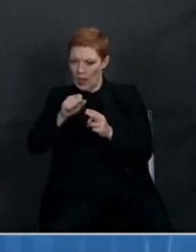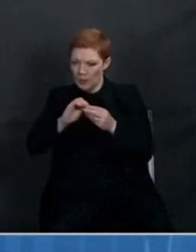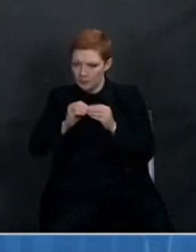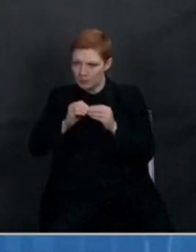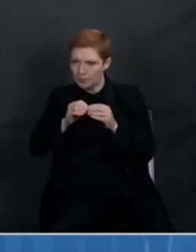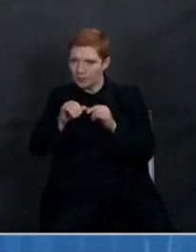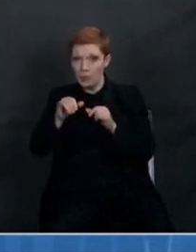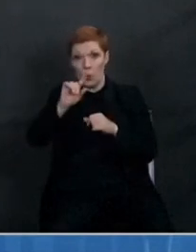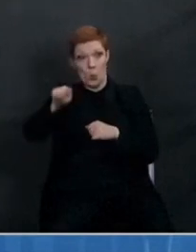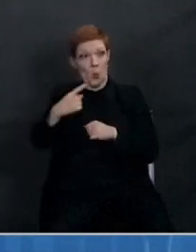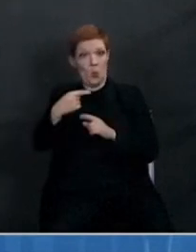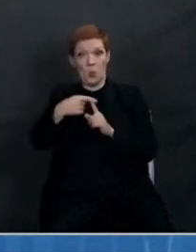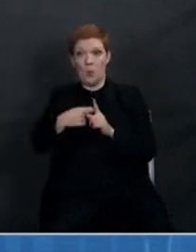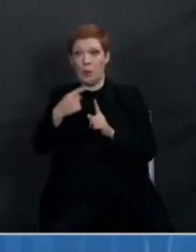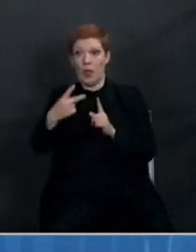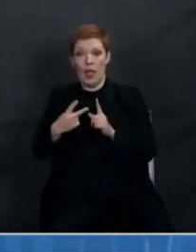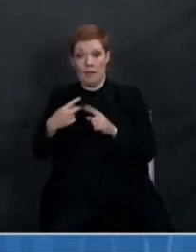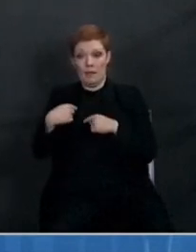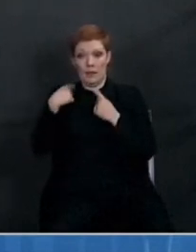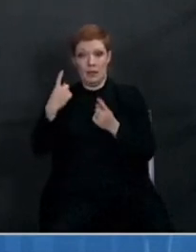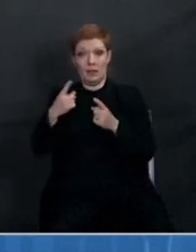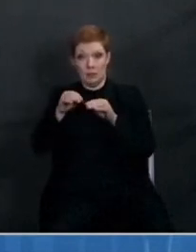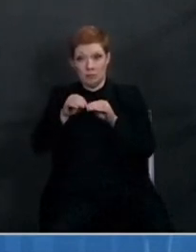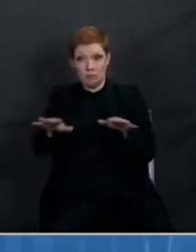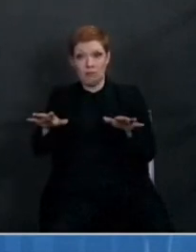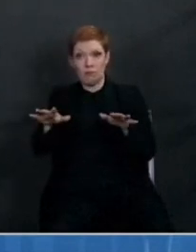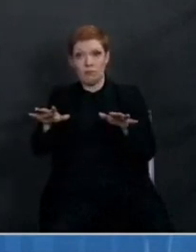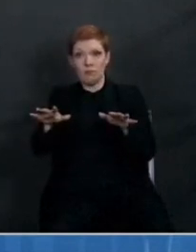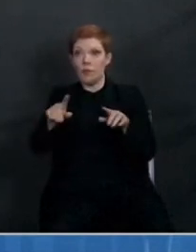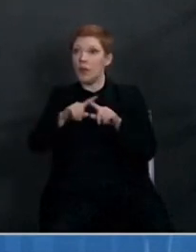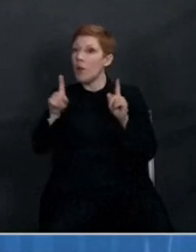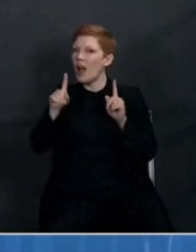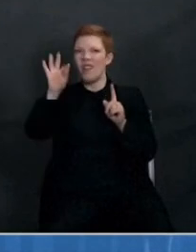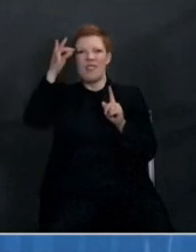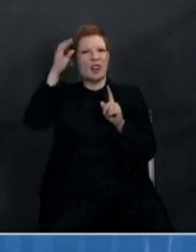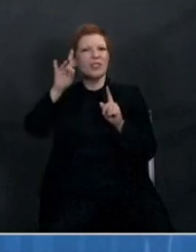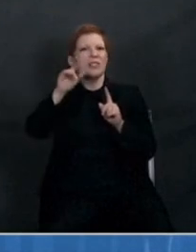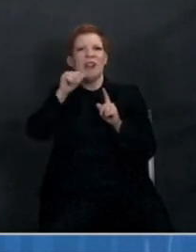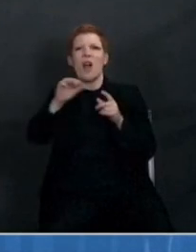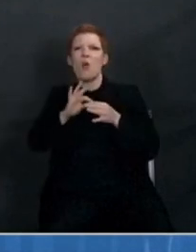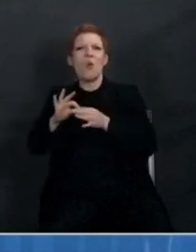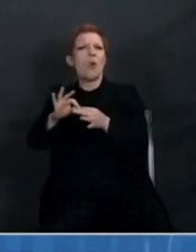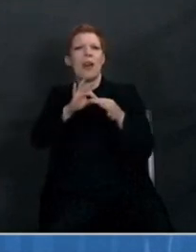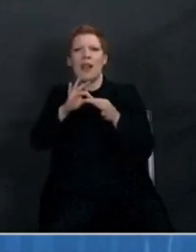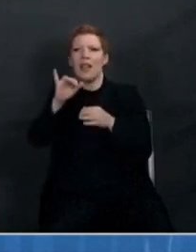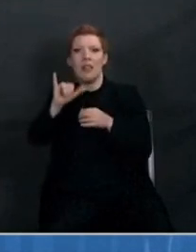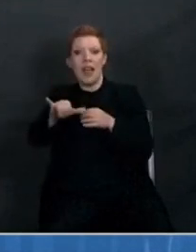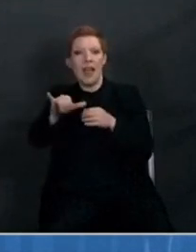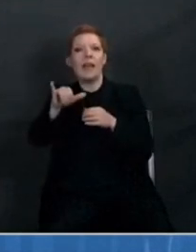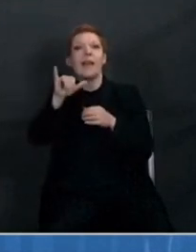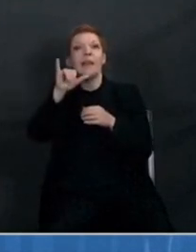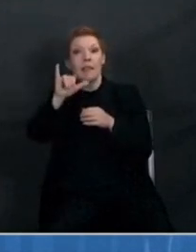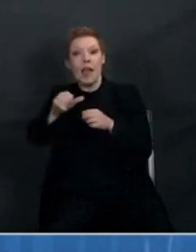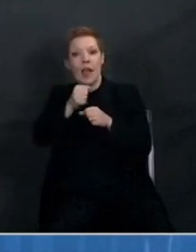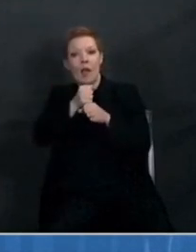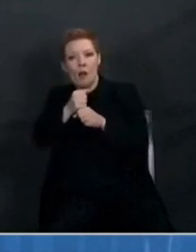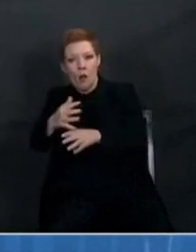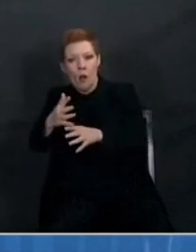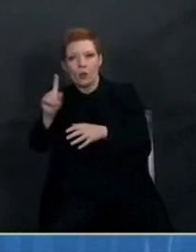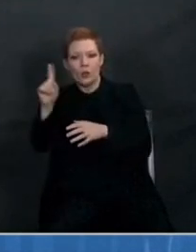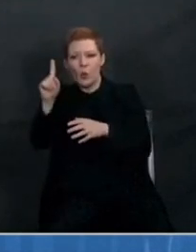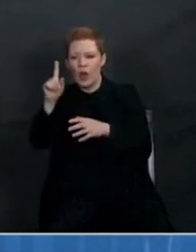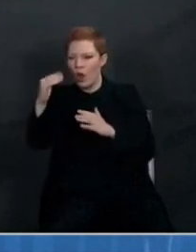only a month and a half into the vaccine rollout. The lack of federal coordination previously, the uneven rollout among the states, inconsistent emphasis on